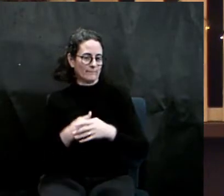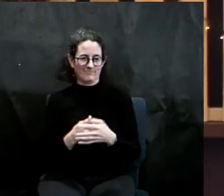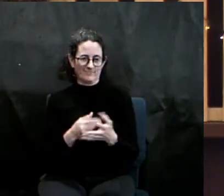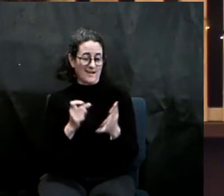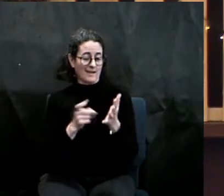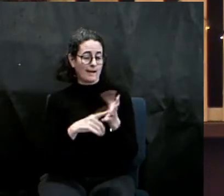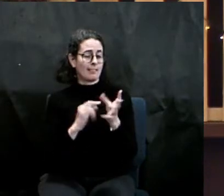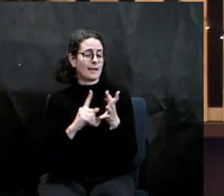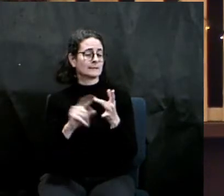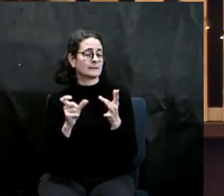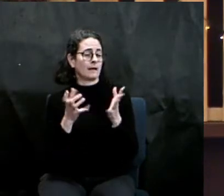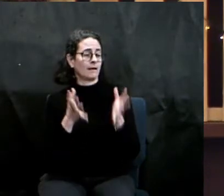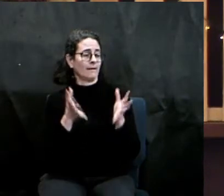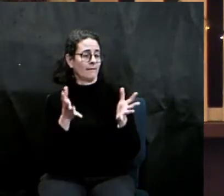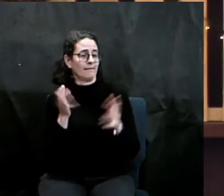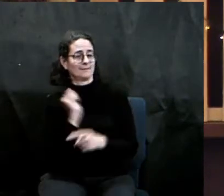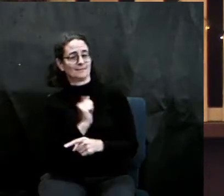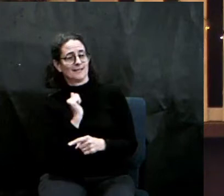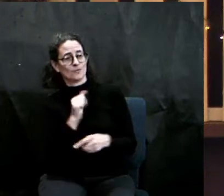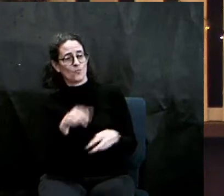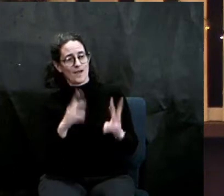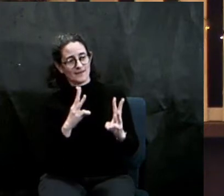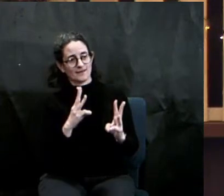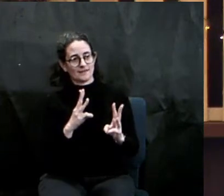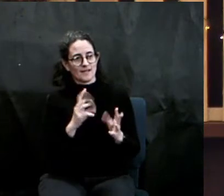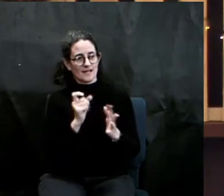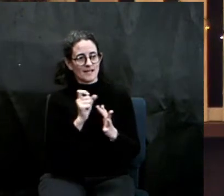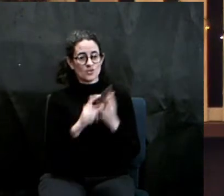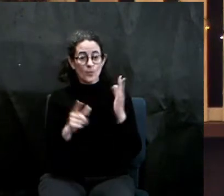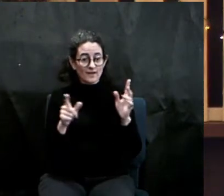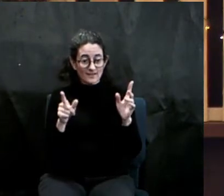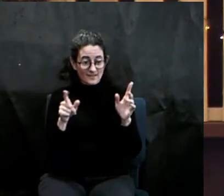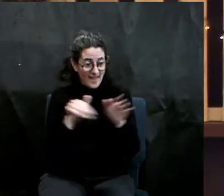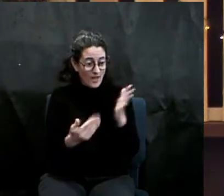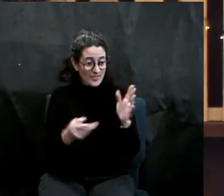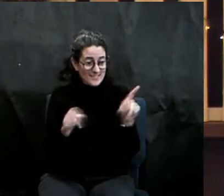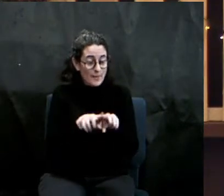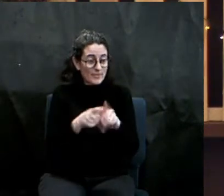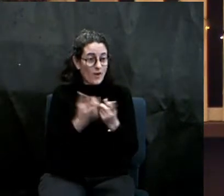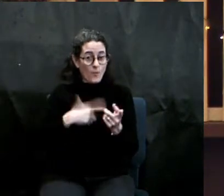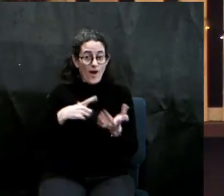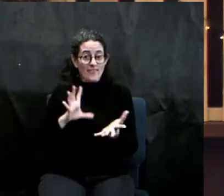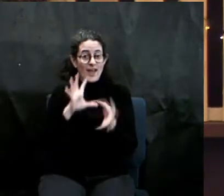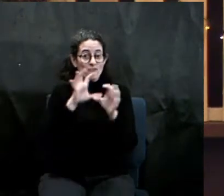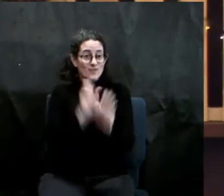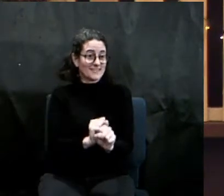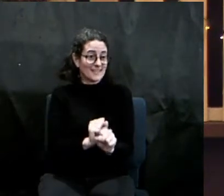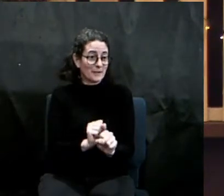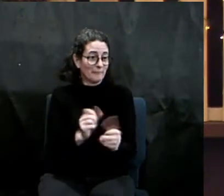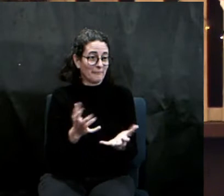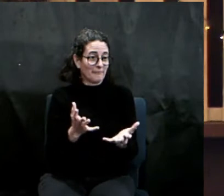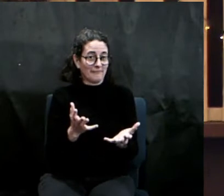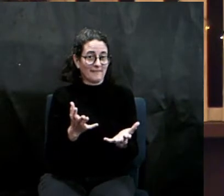here he is, once again, doing exactly what got him arrested in the first place. He is literally in chains. The chains